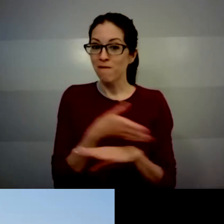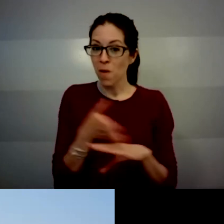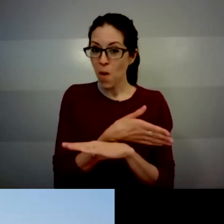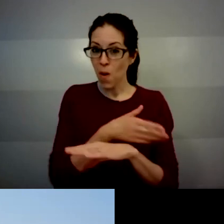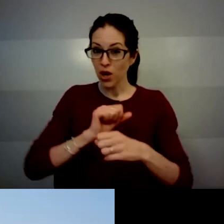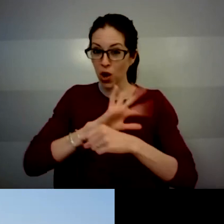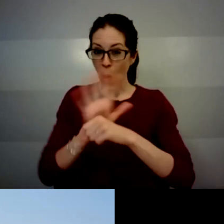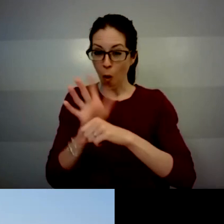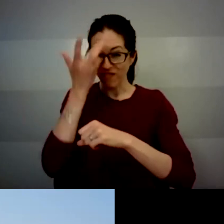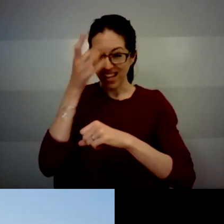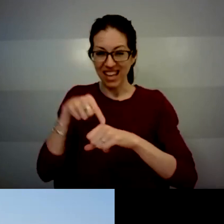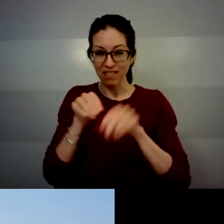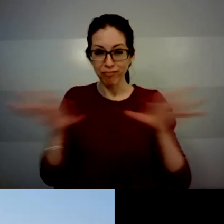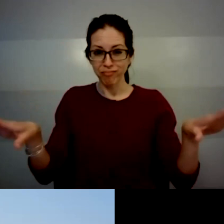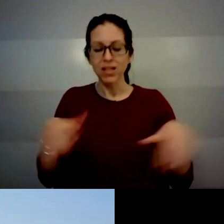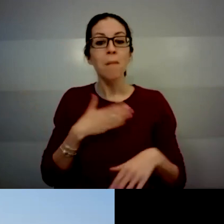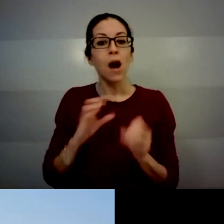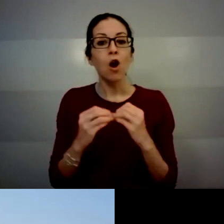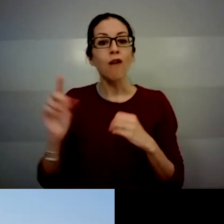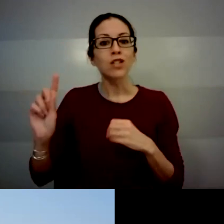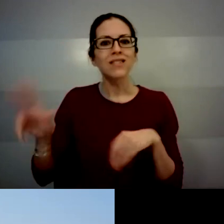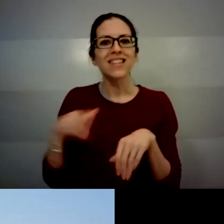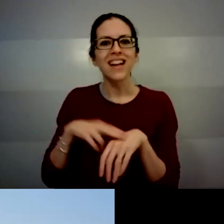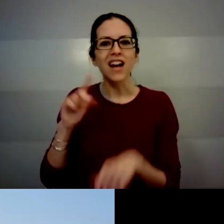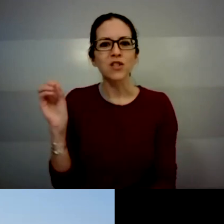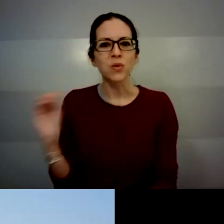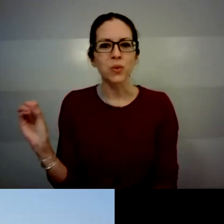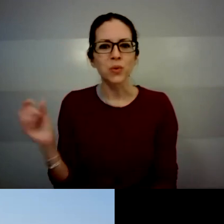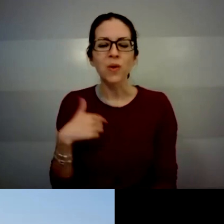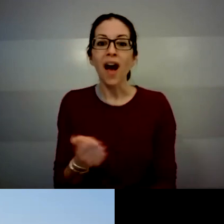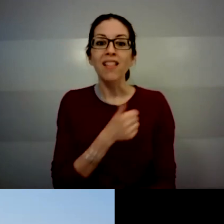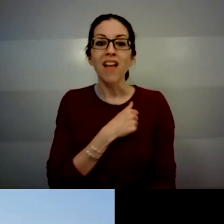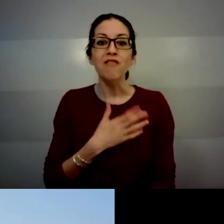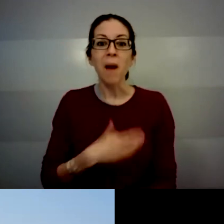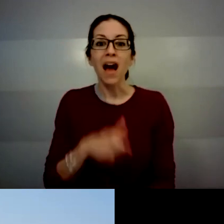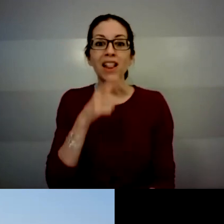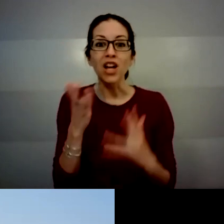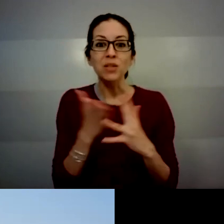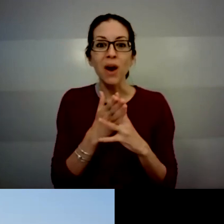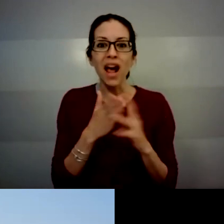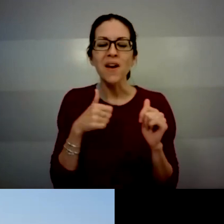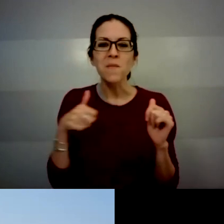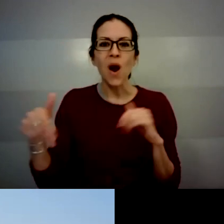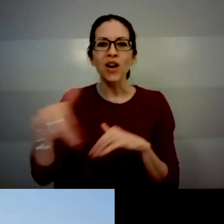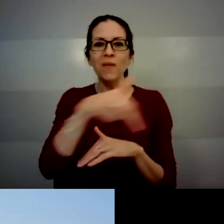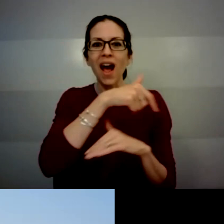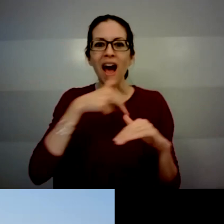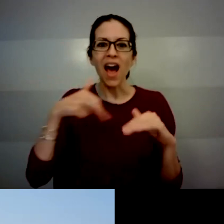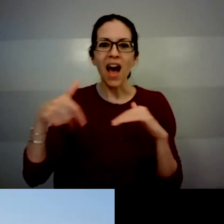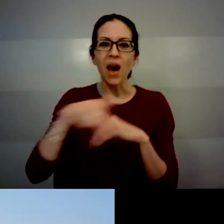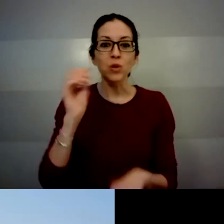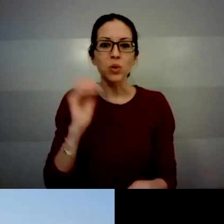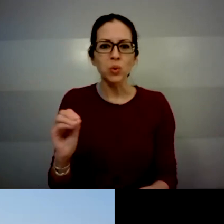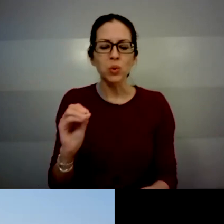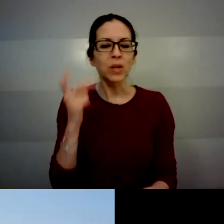office is at the National Zoo and I love that I can take my lunch break and just walk to the zoo and see not just birds,